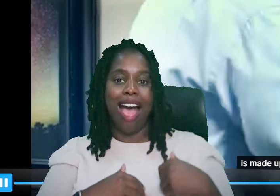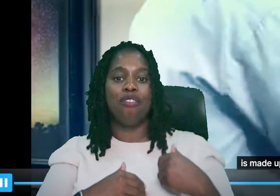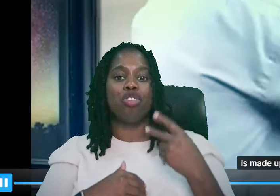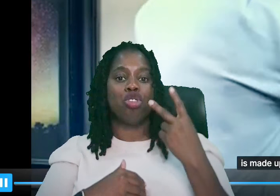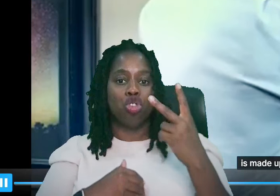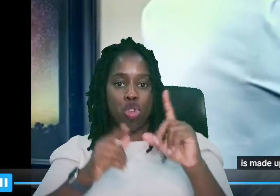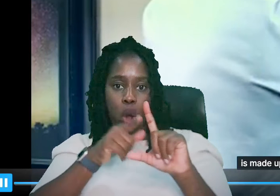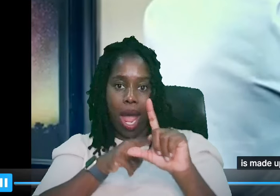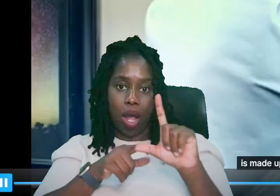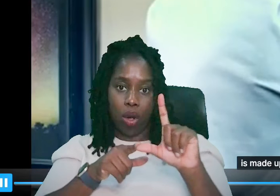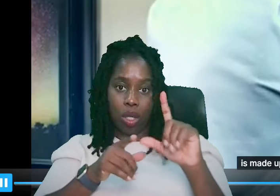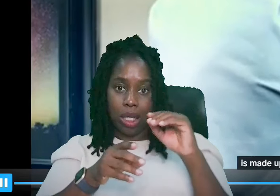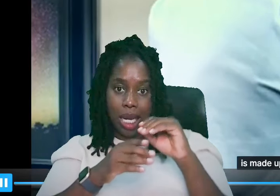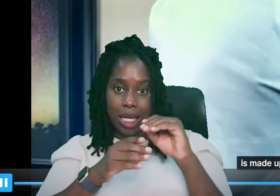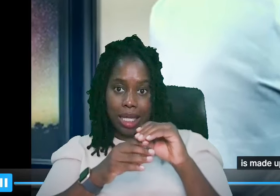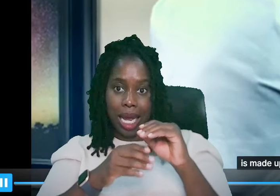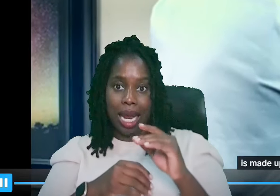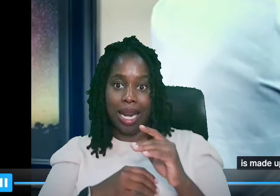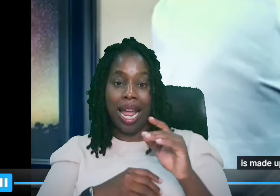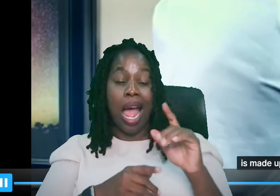components, angle